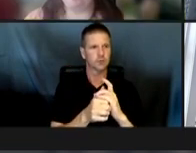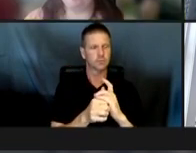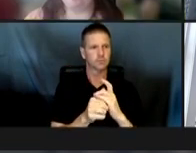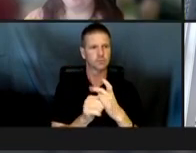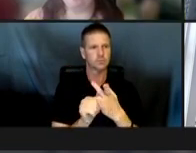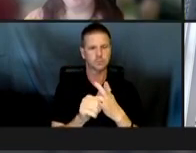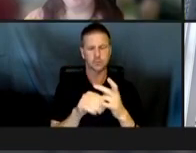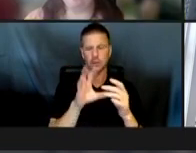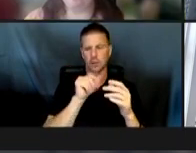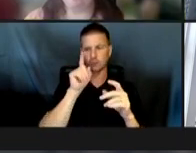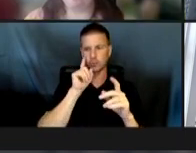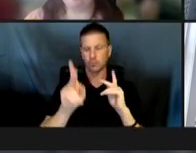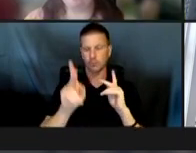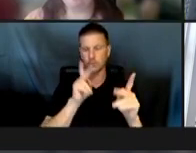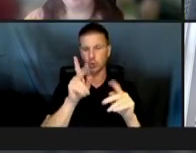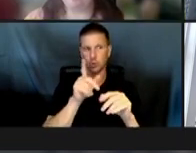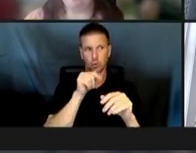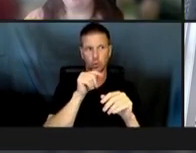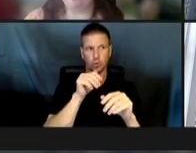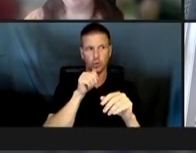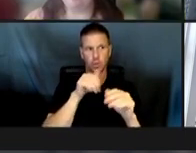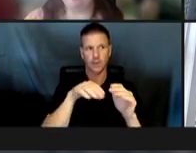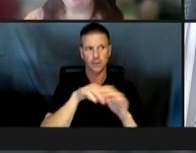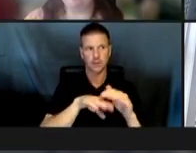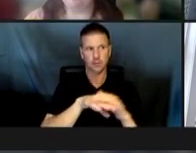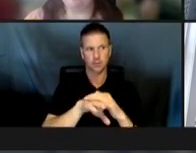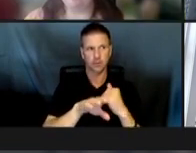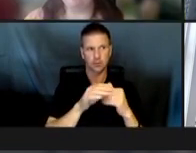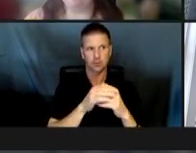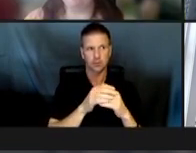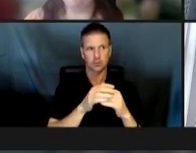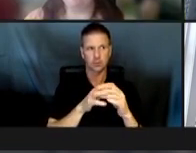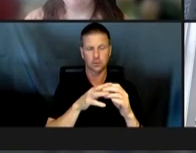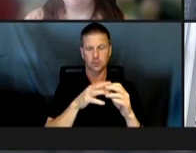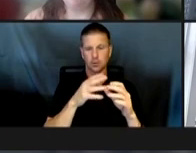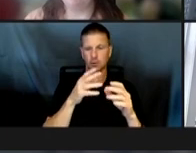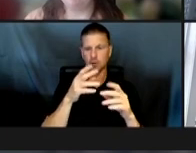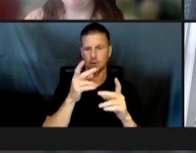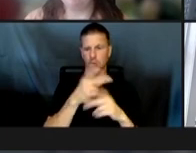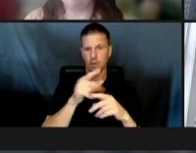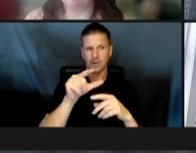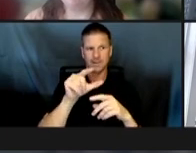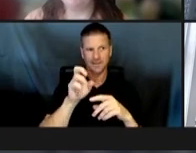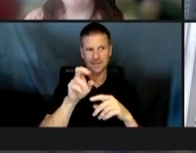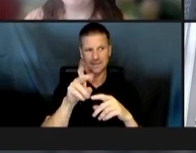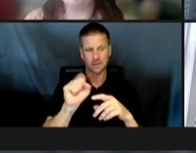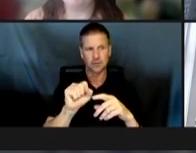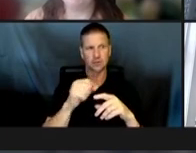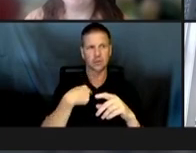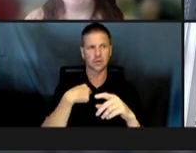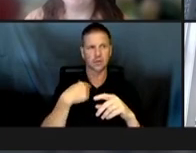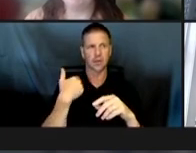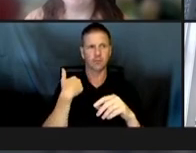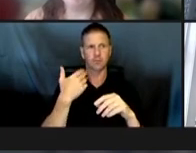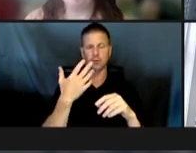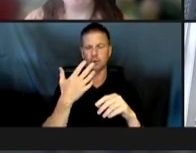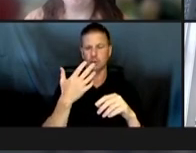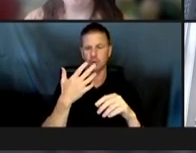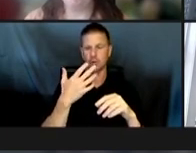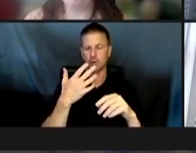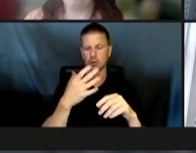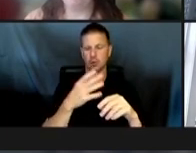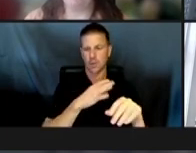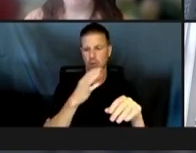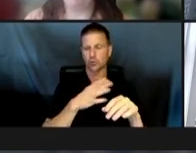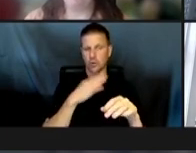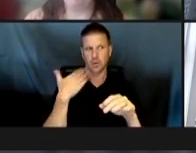And for folks who might not be accessibility product geeks, I have had the luxury over the last 6 months